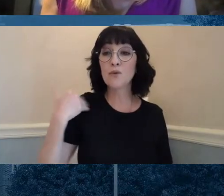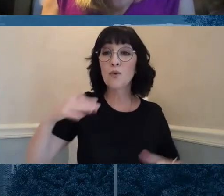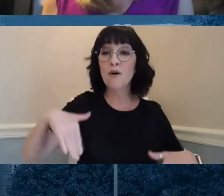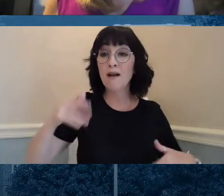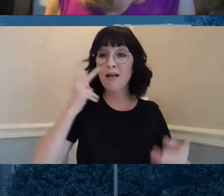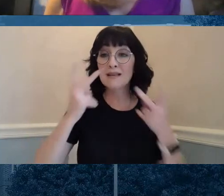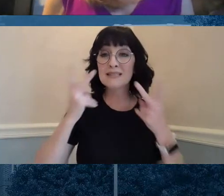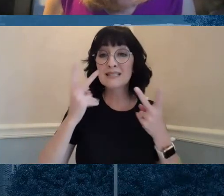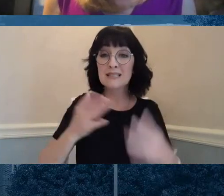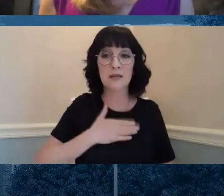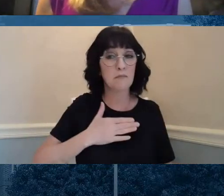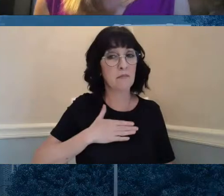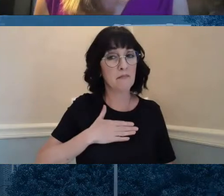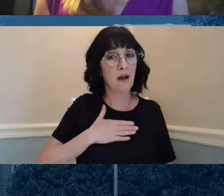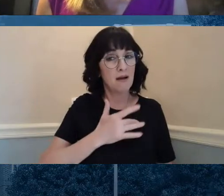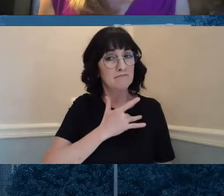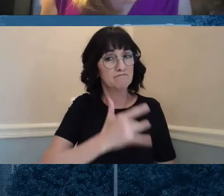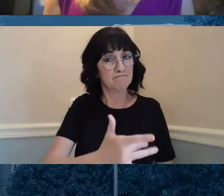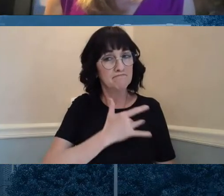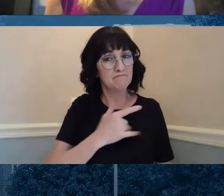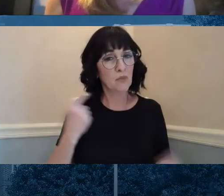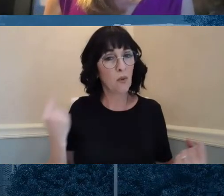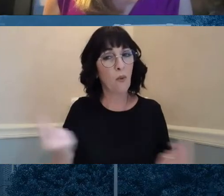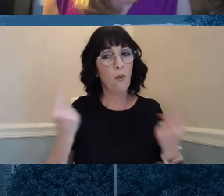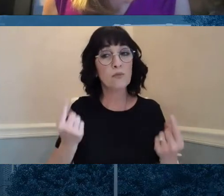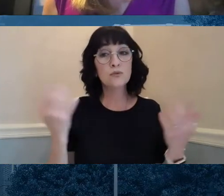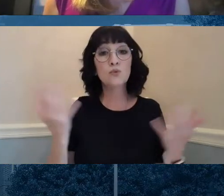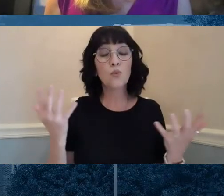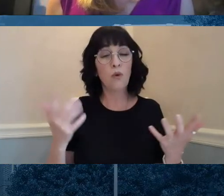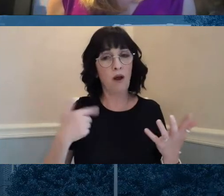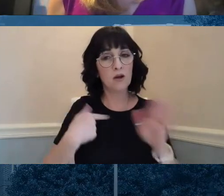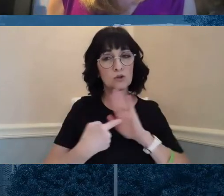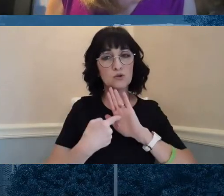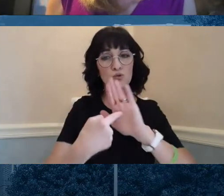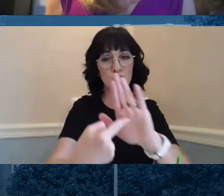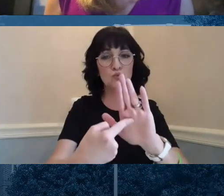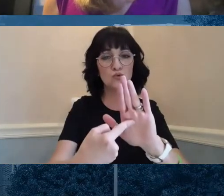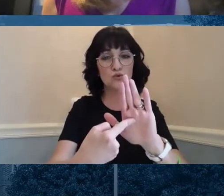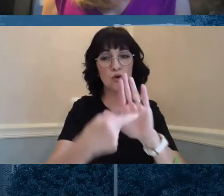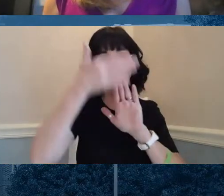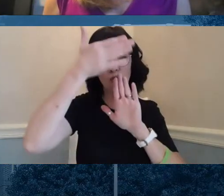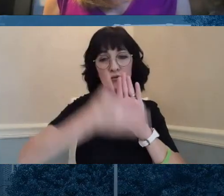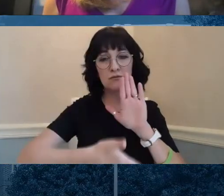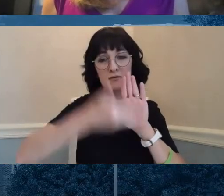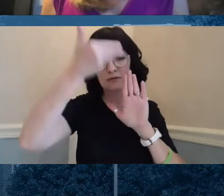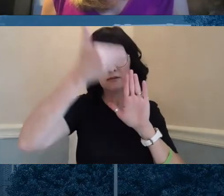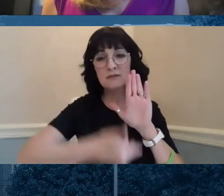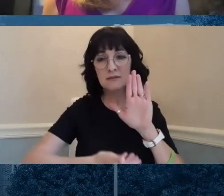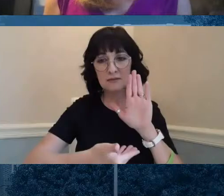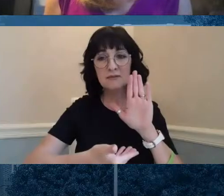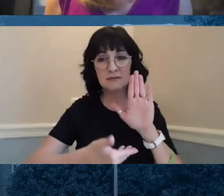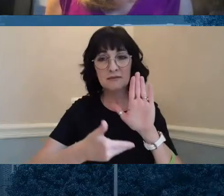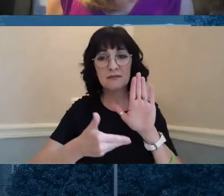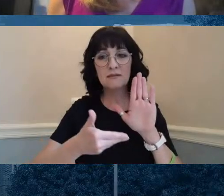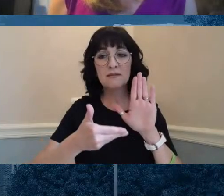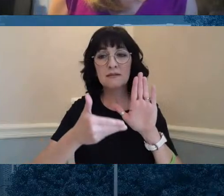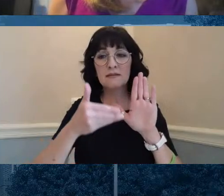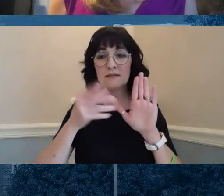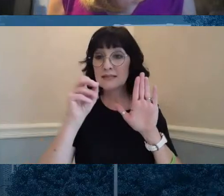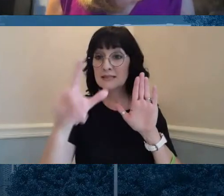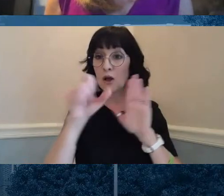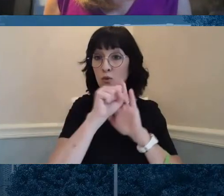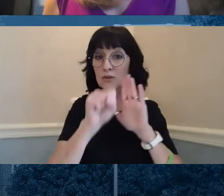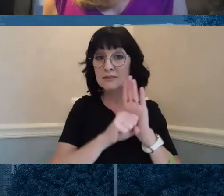update, I often start with talking about areas of concern. Looking at the zip codes where we're seeing more cases